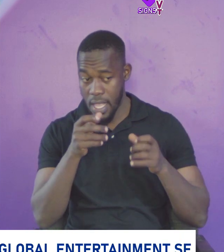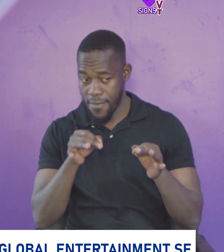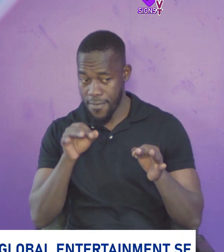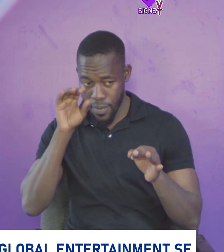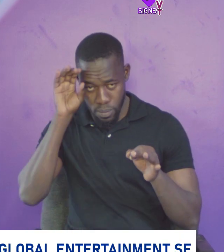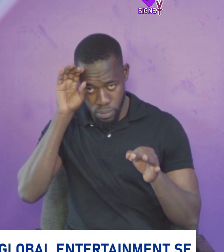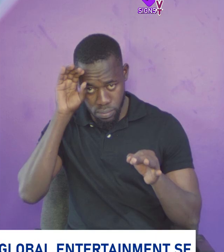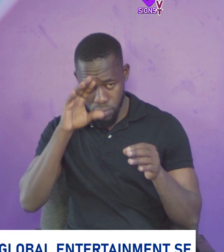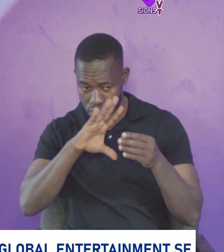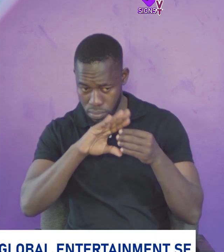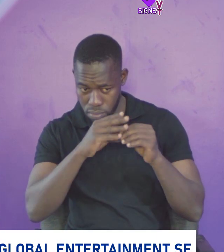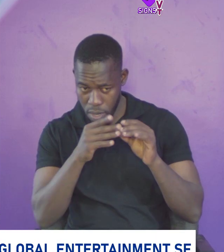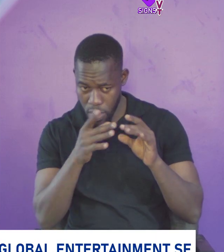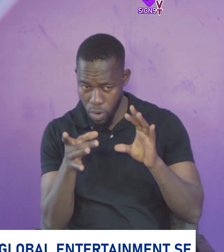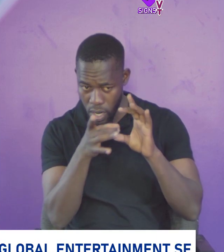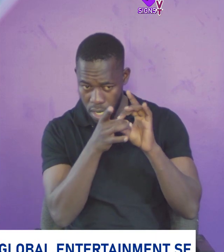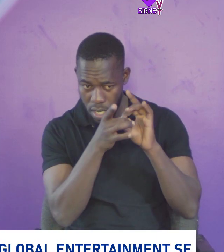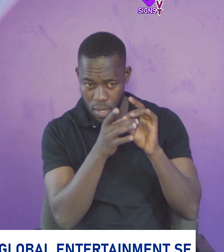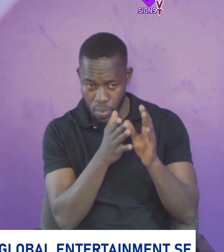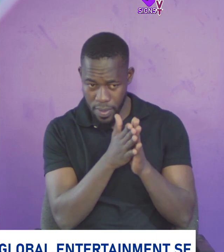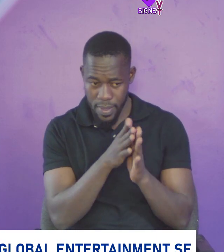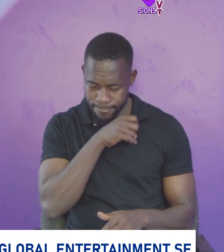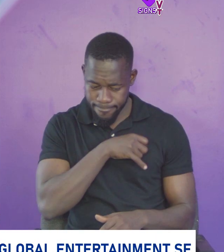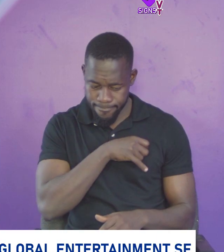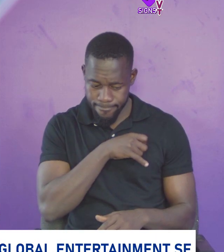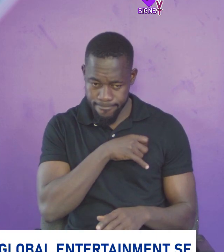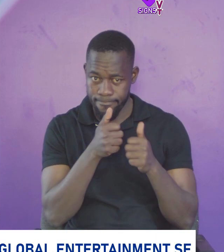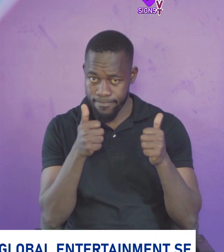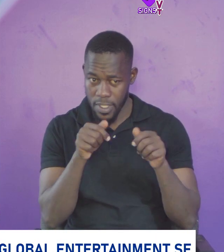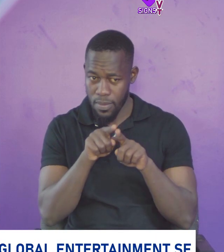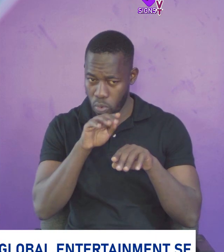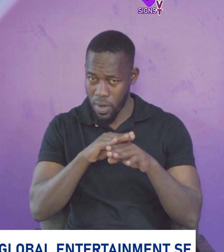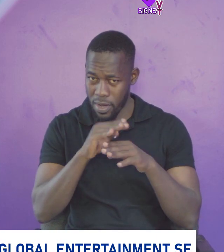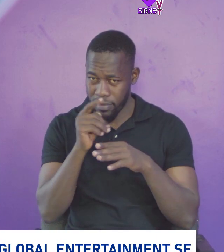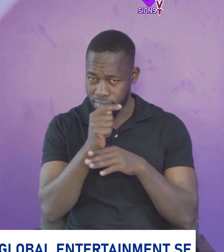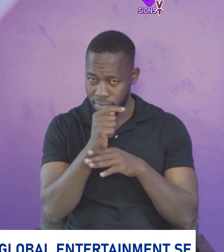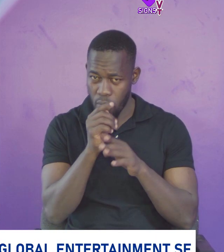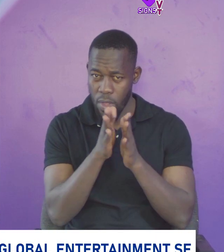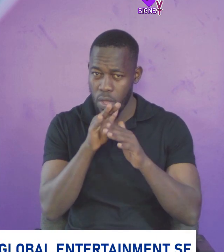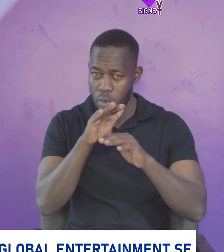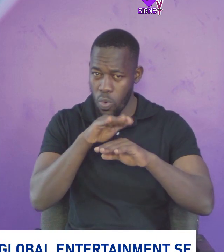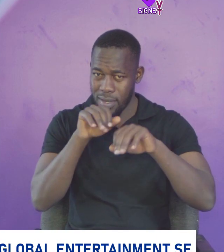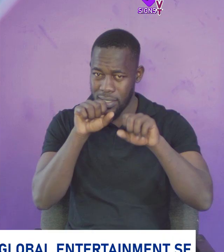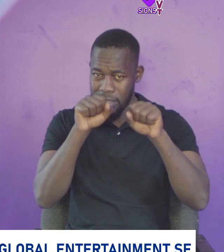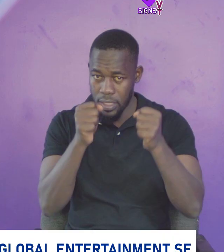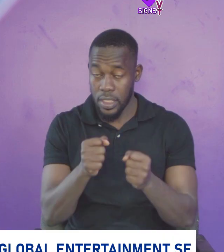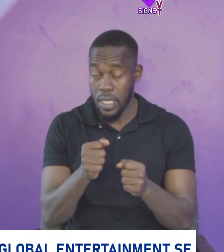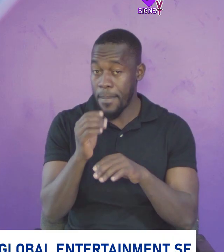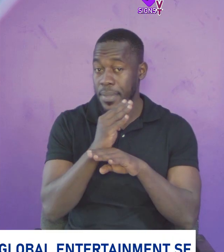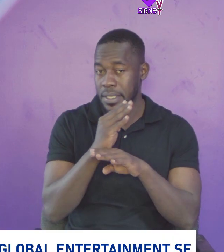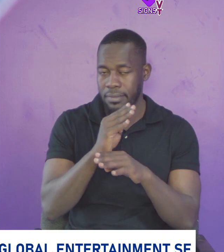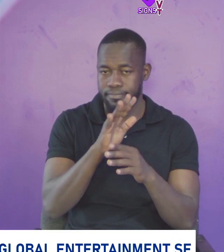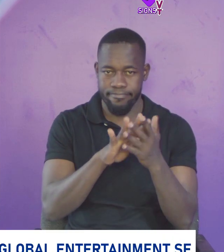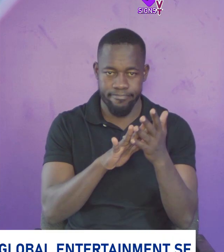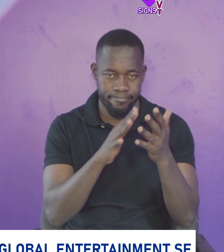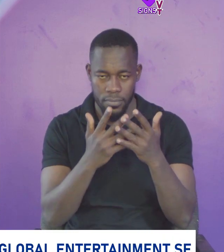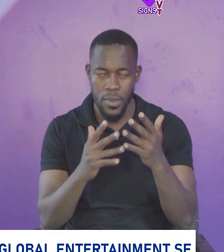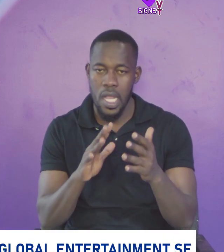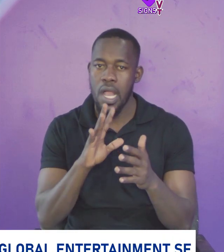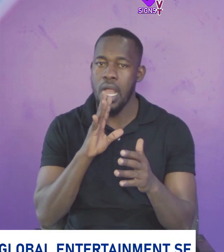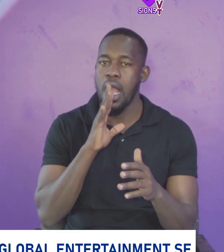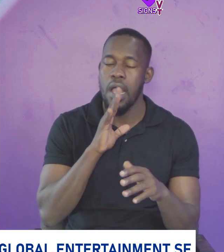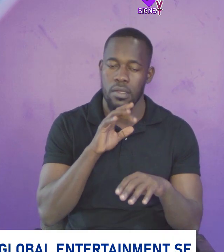connected to investors, proper equipment, training, and structured business networks. Speaking at the launch